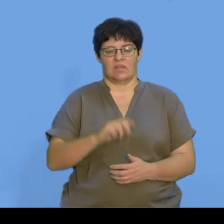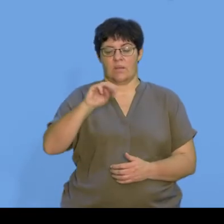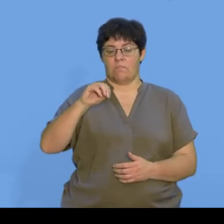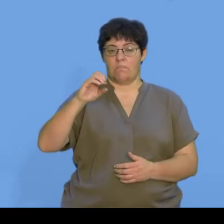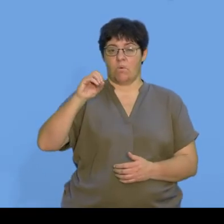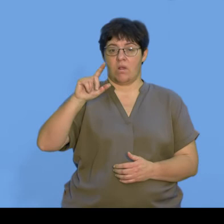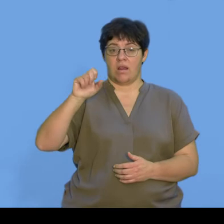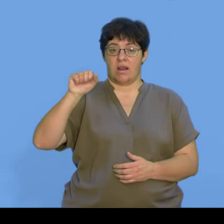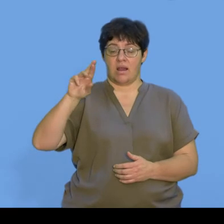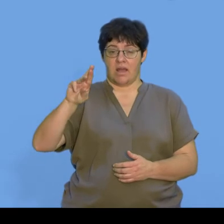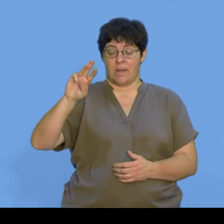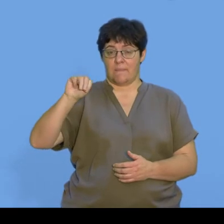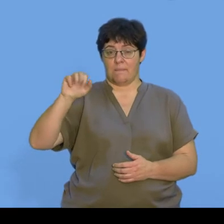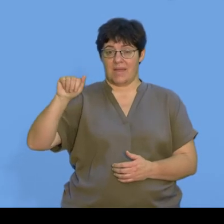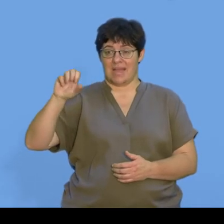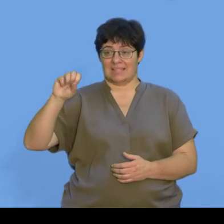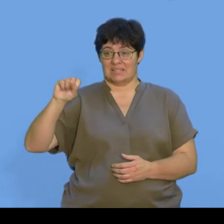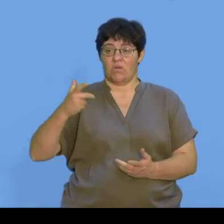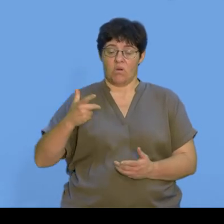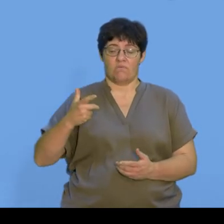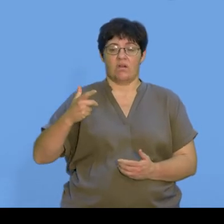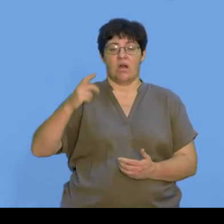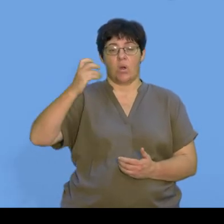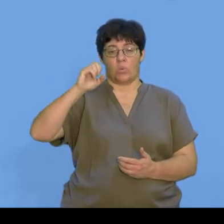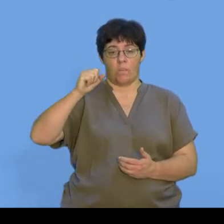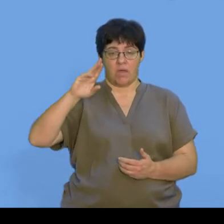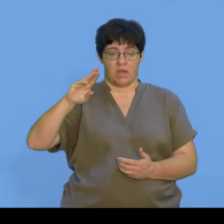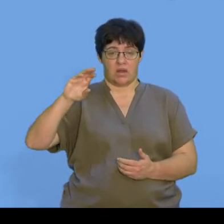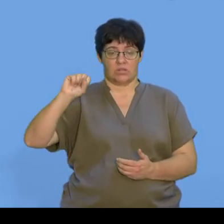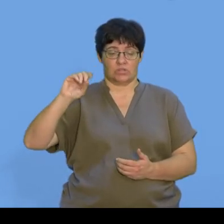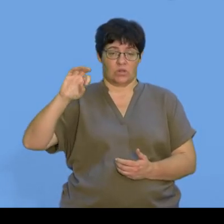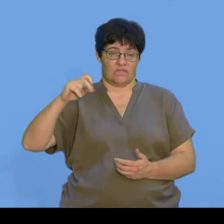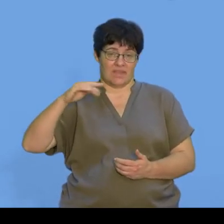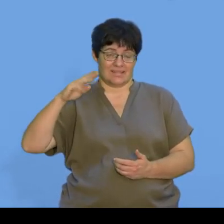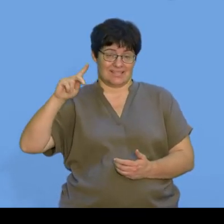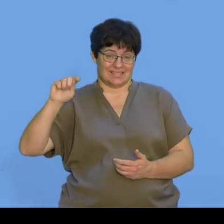of hydrated copper sulfate is, so the molar mass of